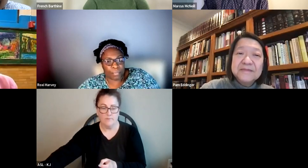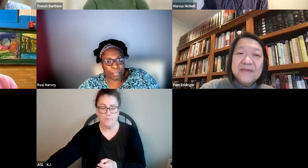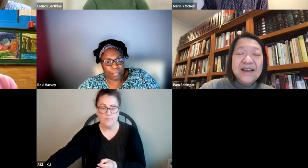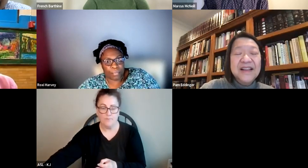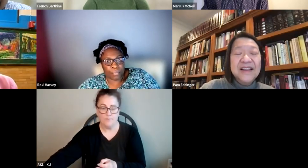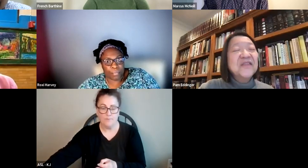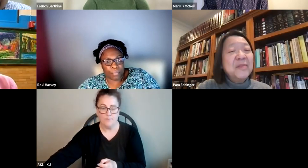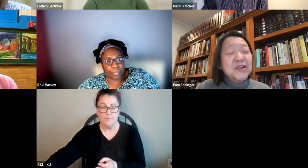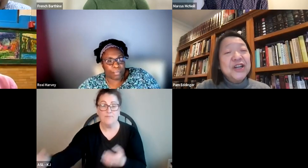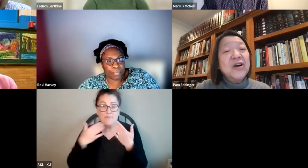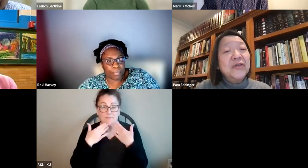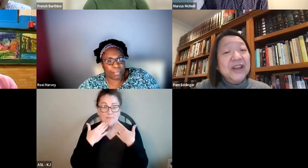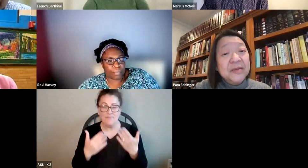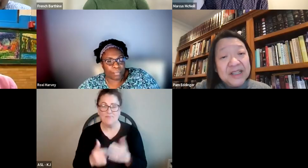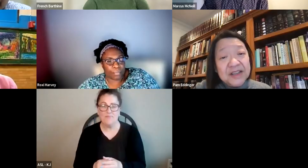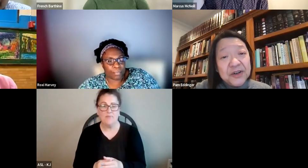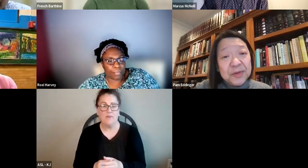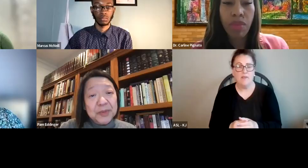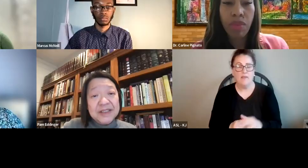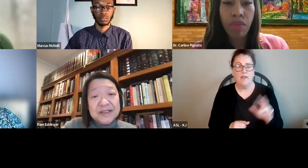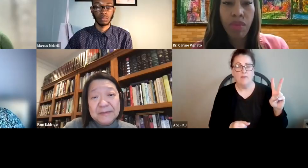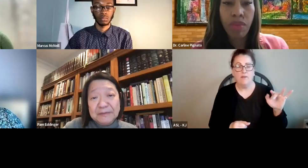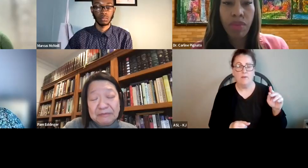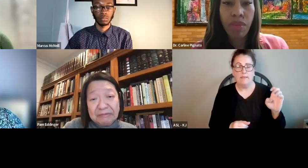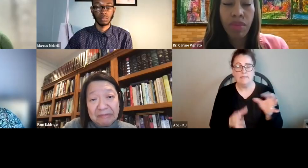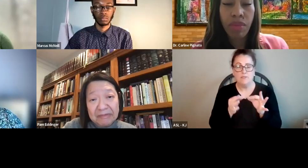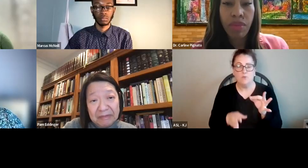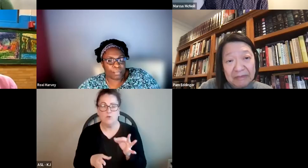you. Thank you very much. Now our Vietnamese interpreter, please.